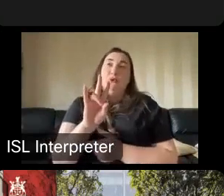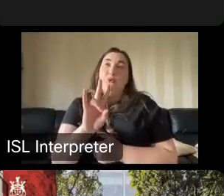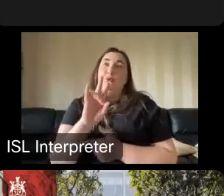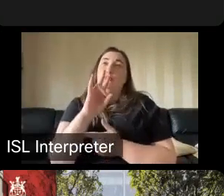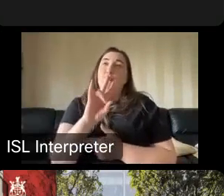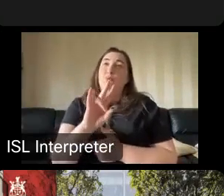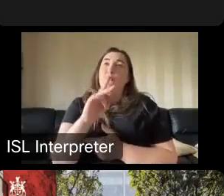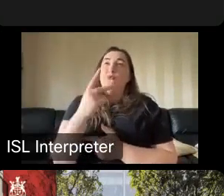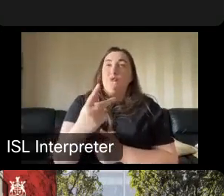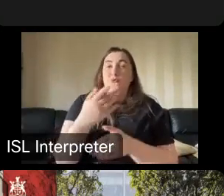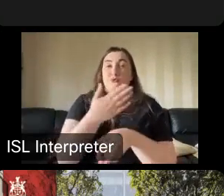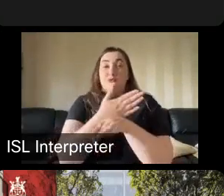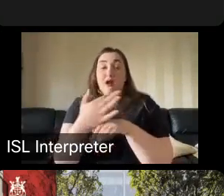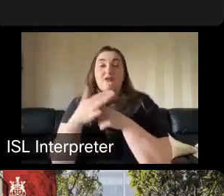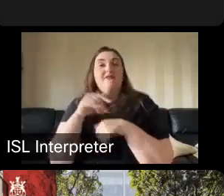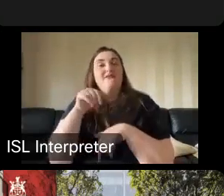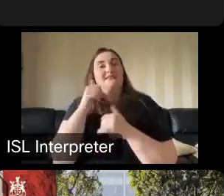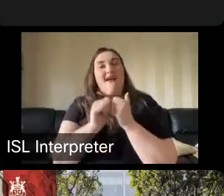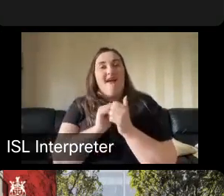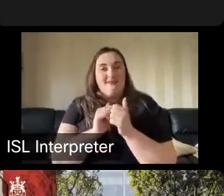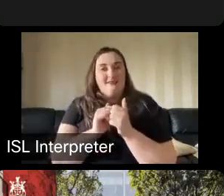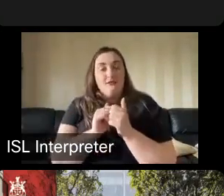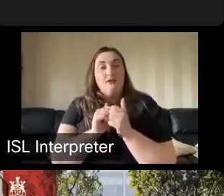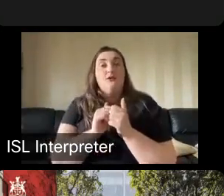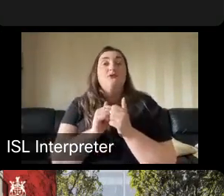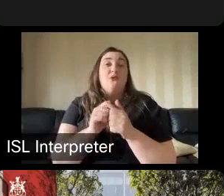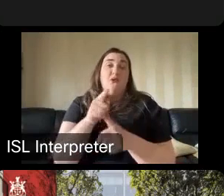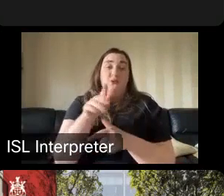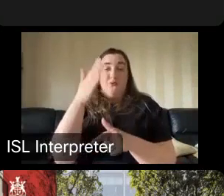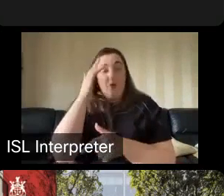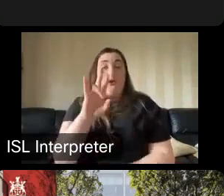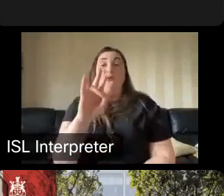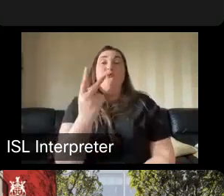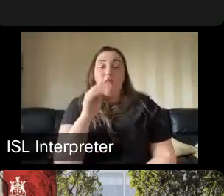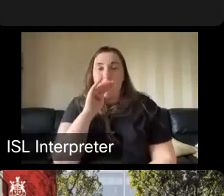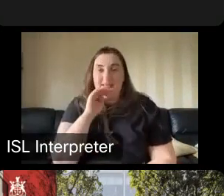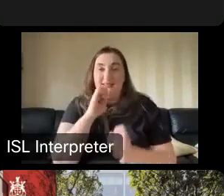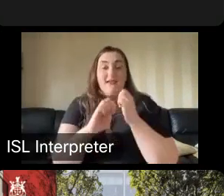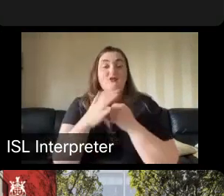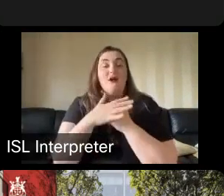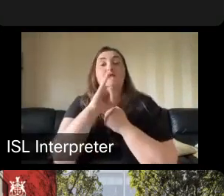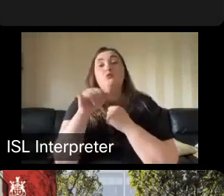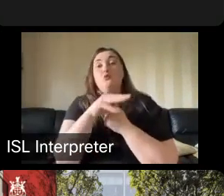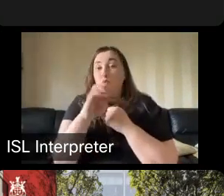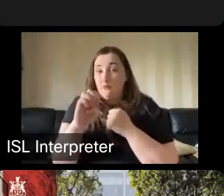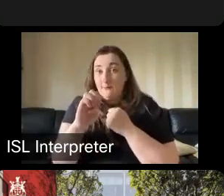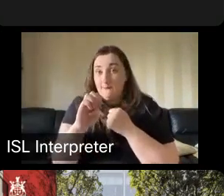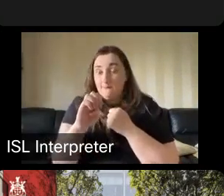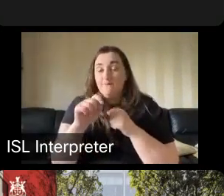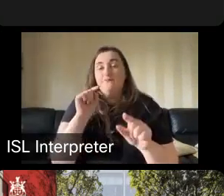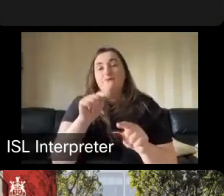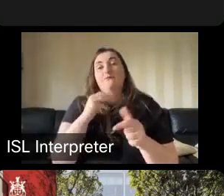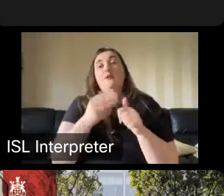Q2 commencement of this Act. So colleagues will know that Q2 brings us up to the end of June. So